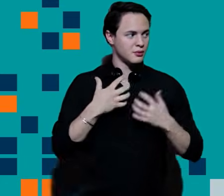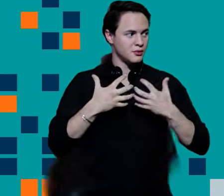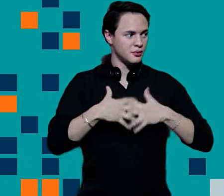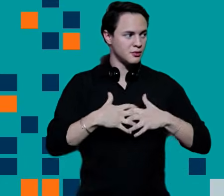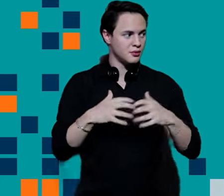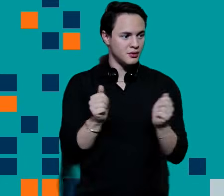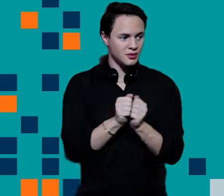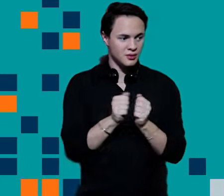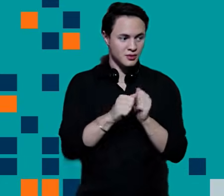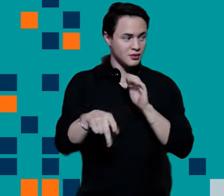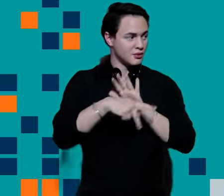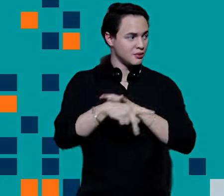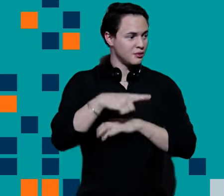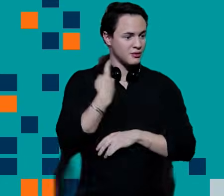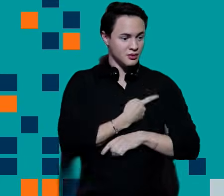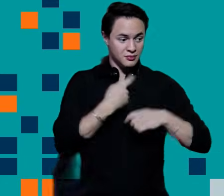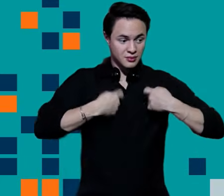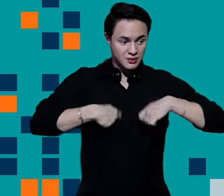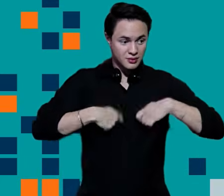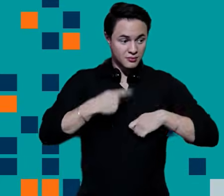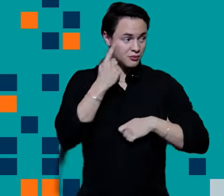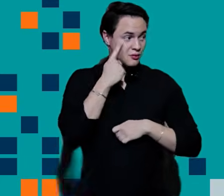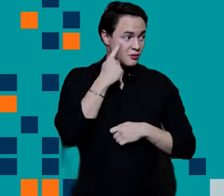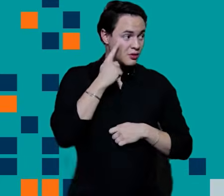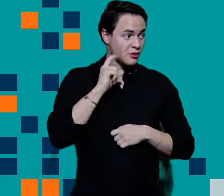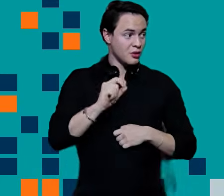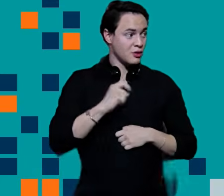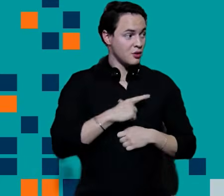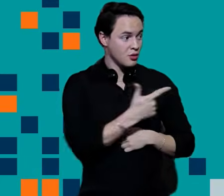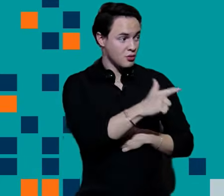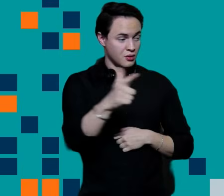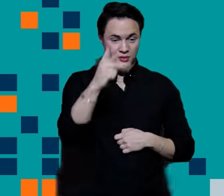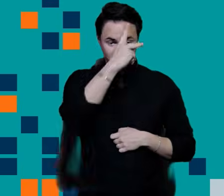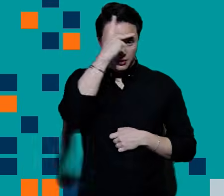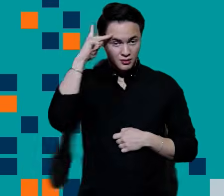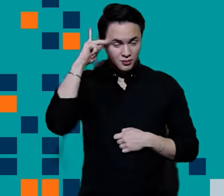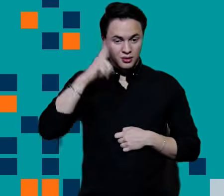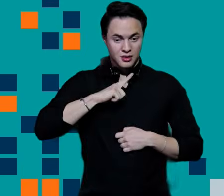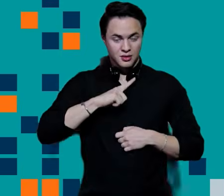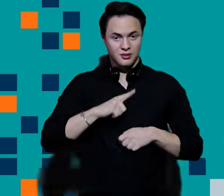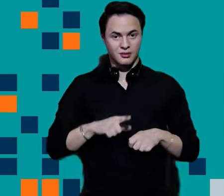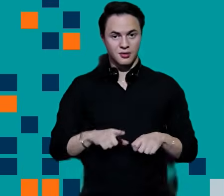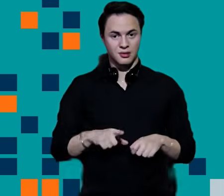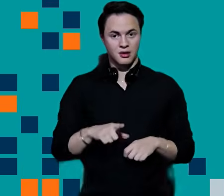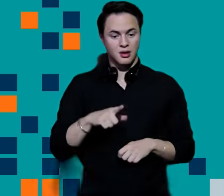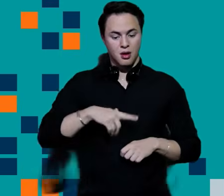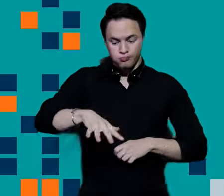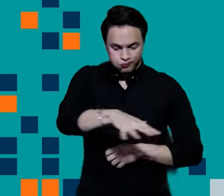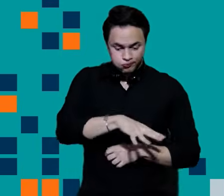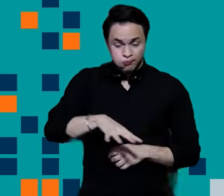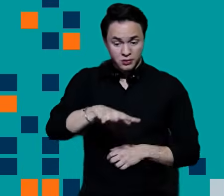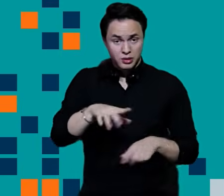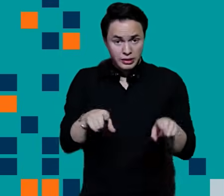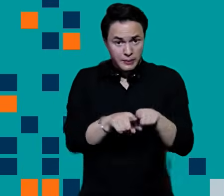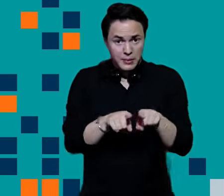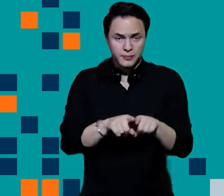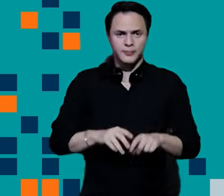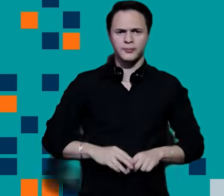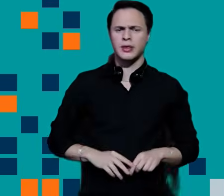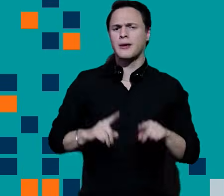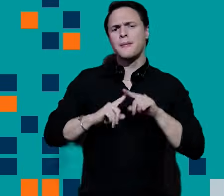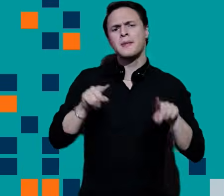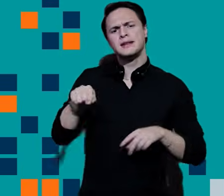thing, because we have to see if you're the smarter ones out of all of us because of the environments also. But